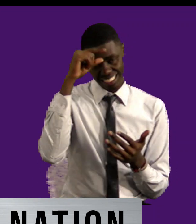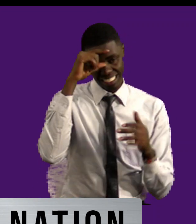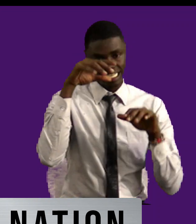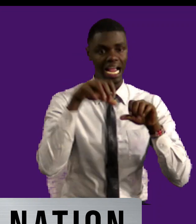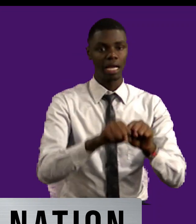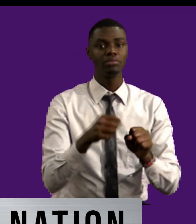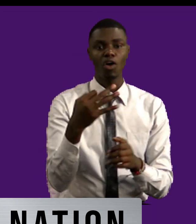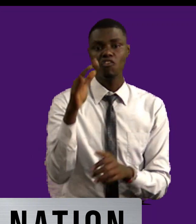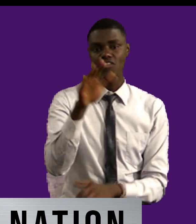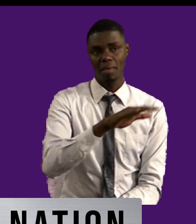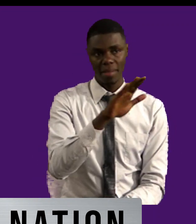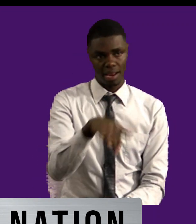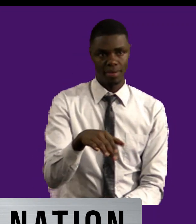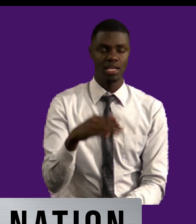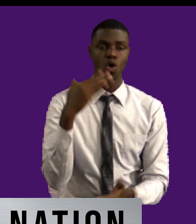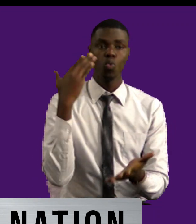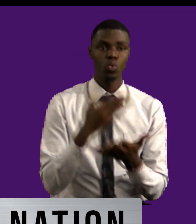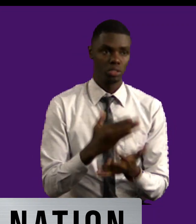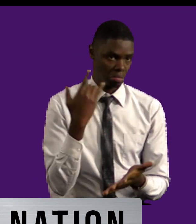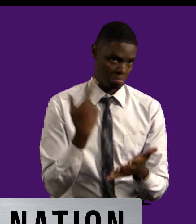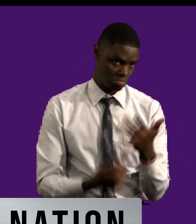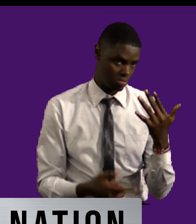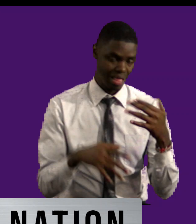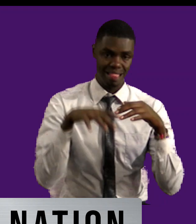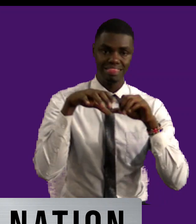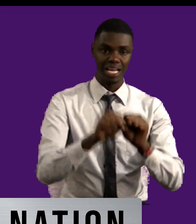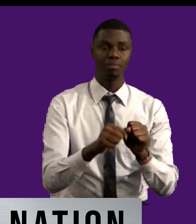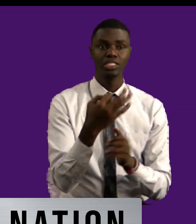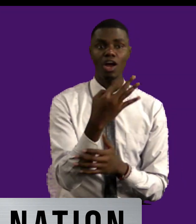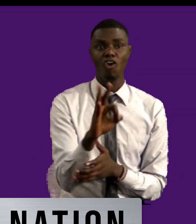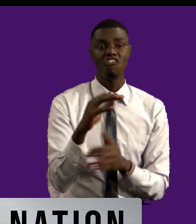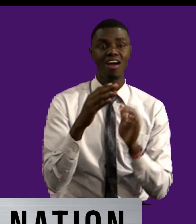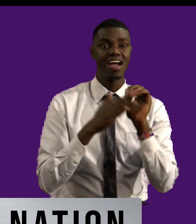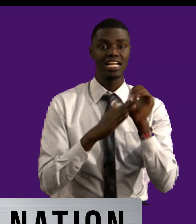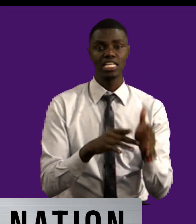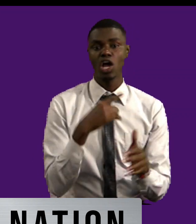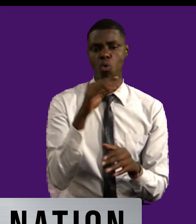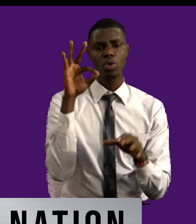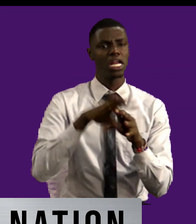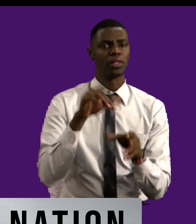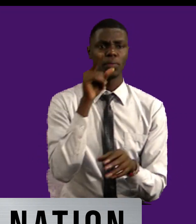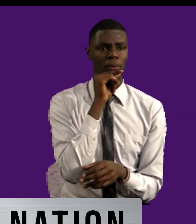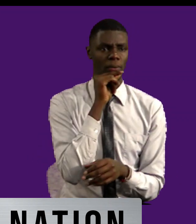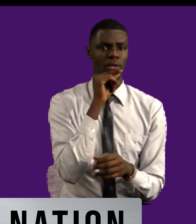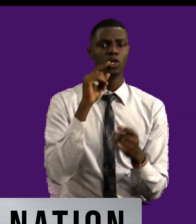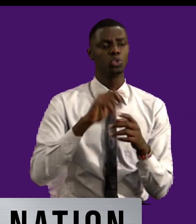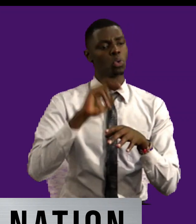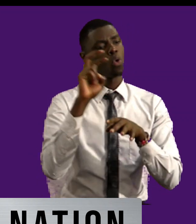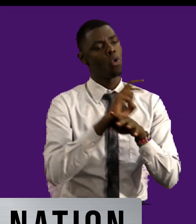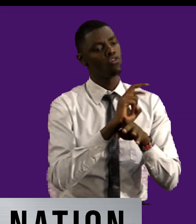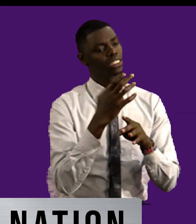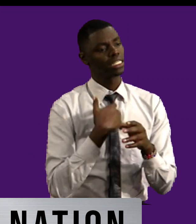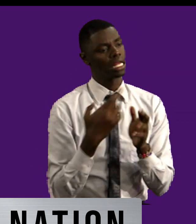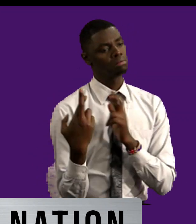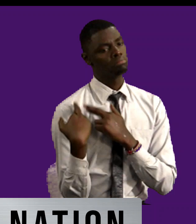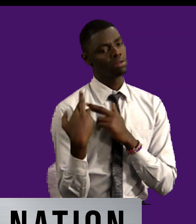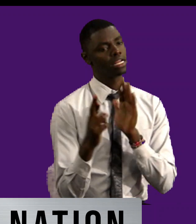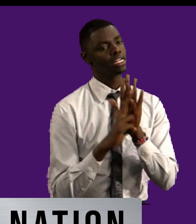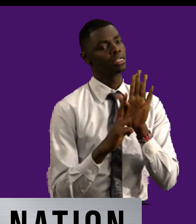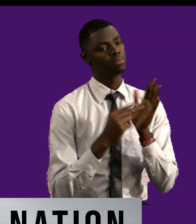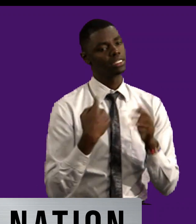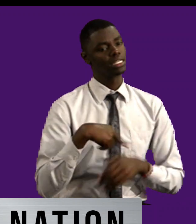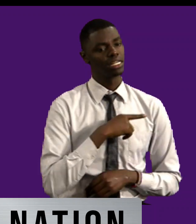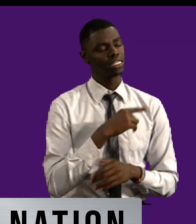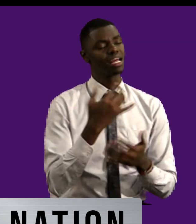of the parliament, we stop the capture of leaders whom we elect to oversight and represent us,